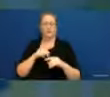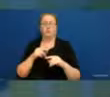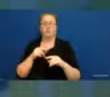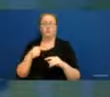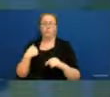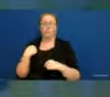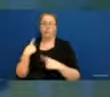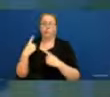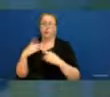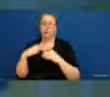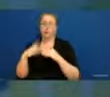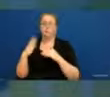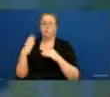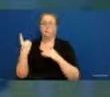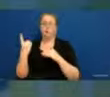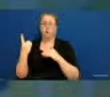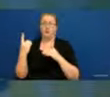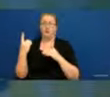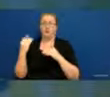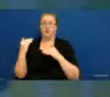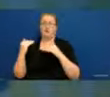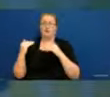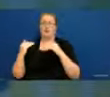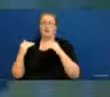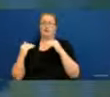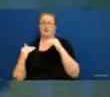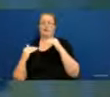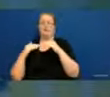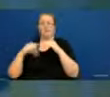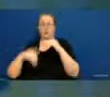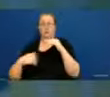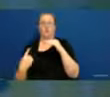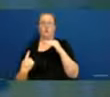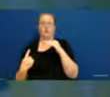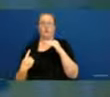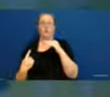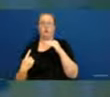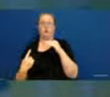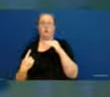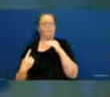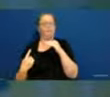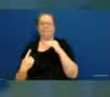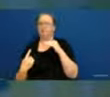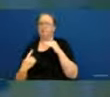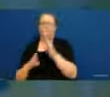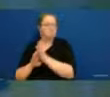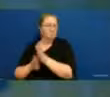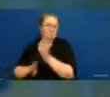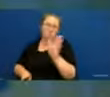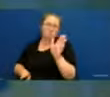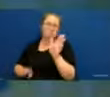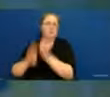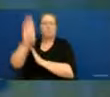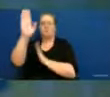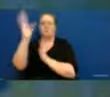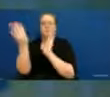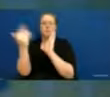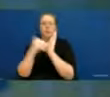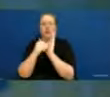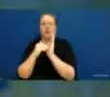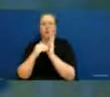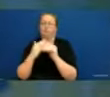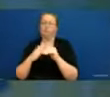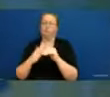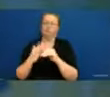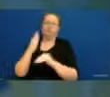been dangerously above 1, and we had bent it back down again. Unfortunately, since that time, we've seen a takeoff